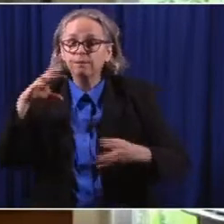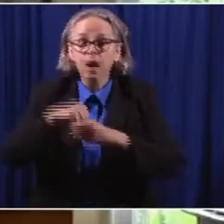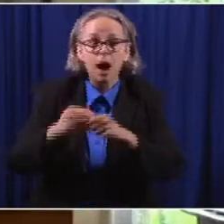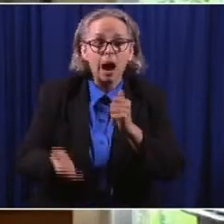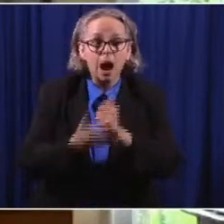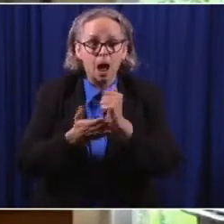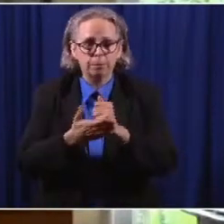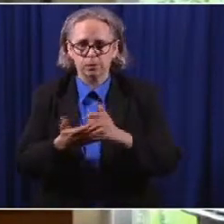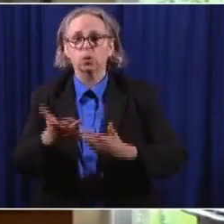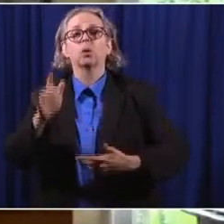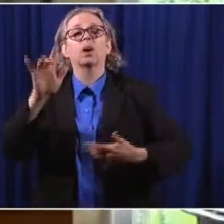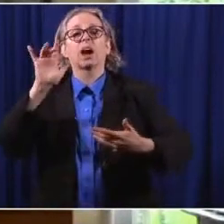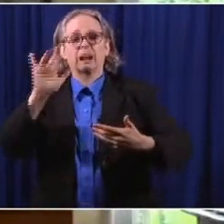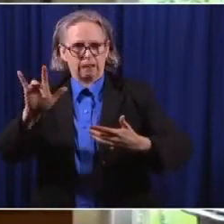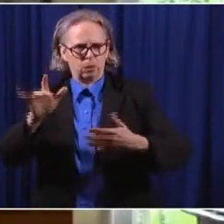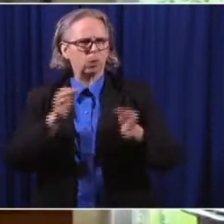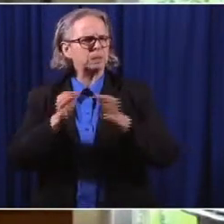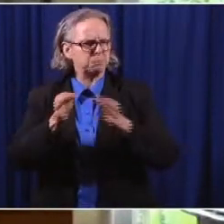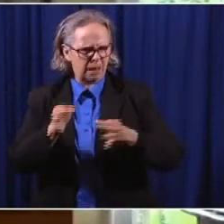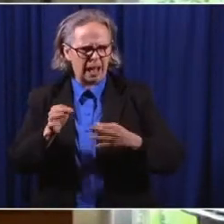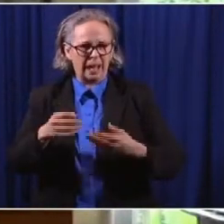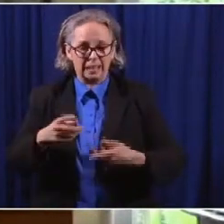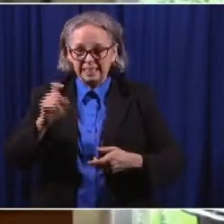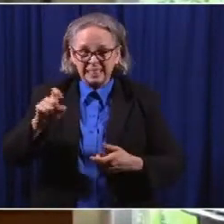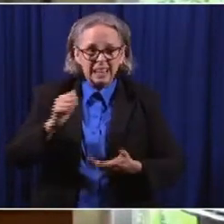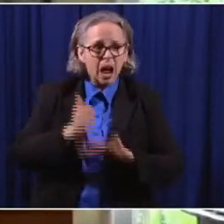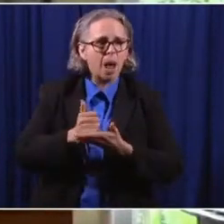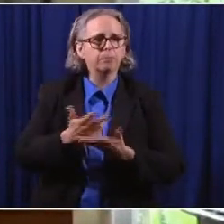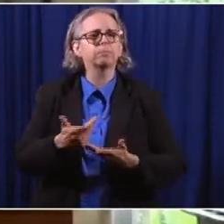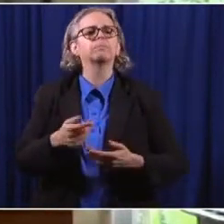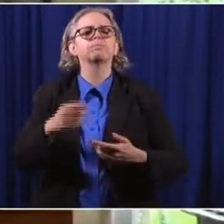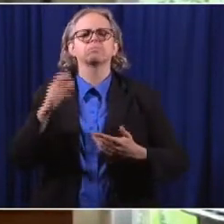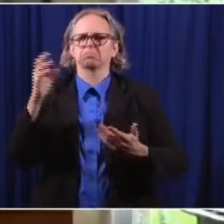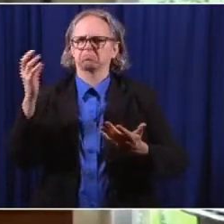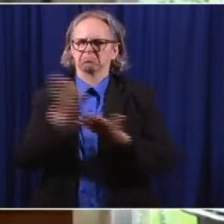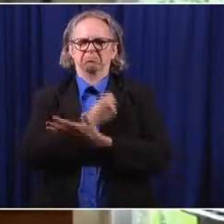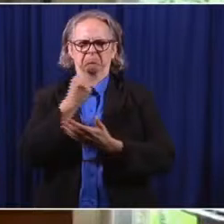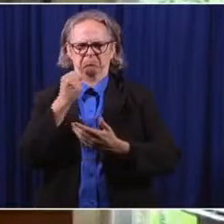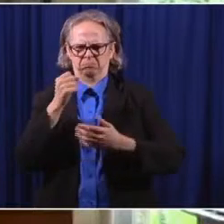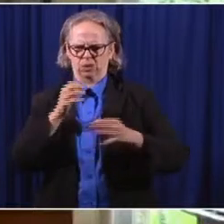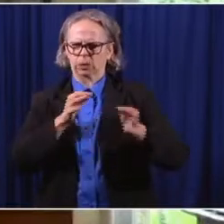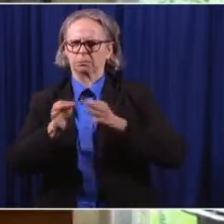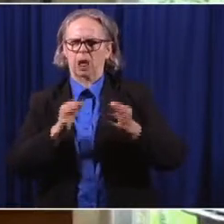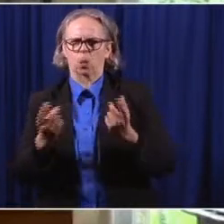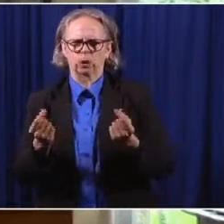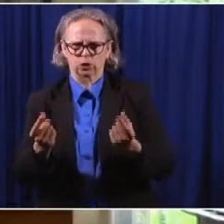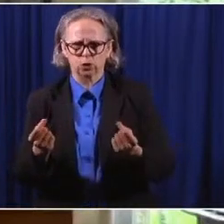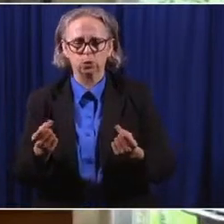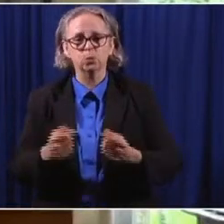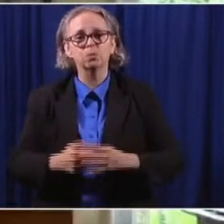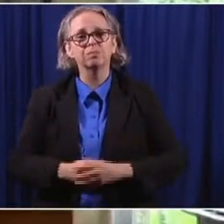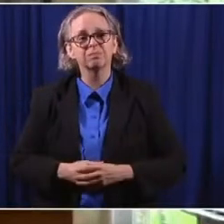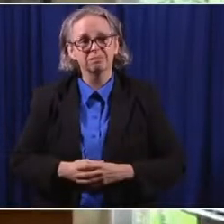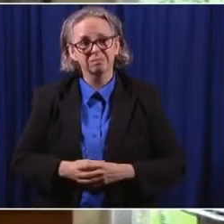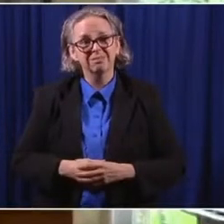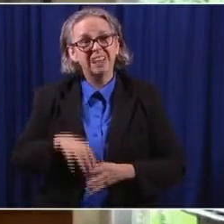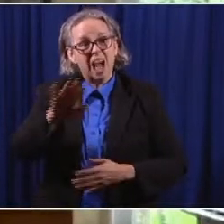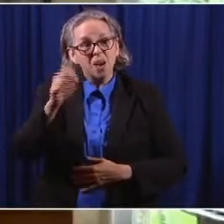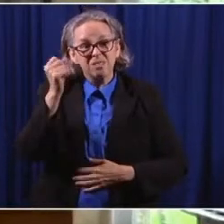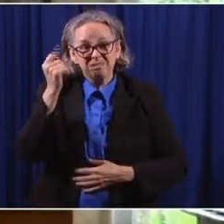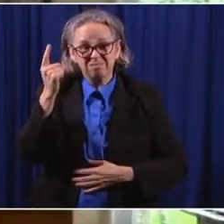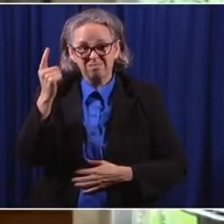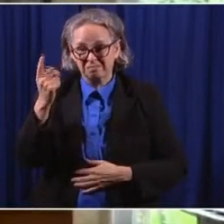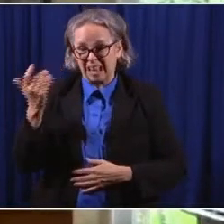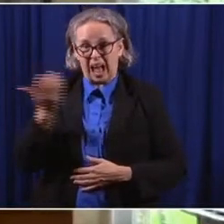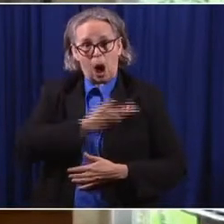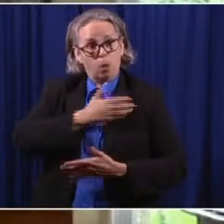Our schools have been doing an incredible job. They're providing free meals both to kids that are in-person learning and